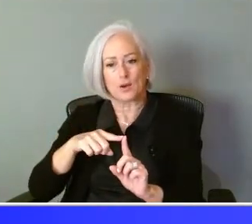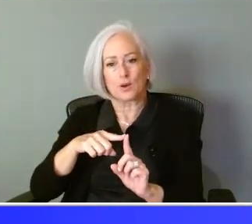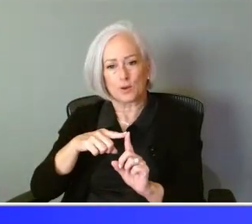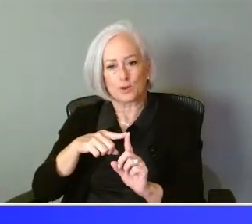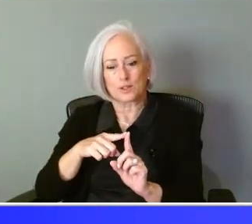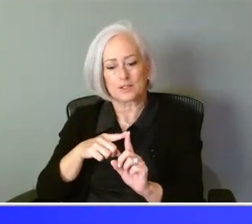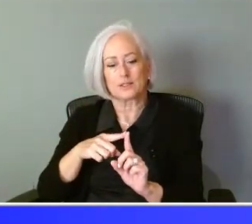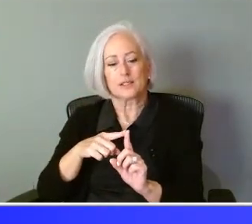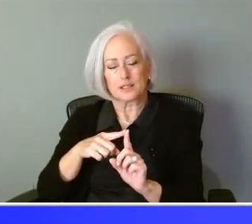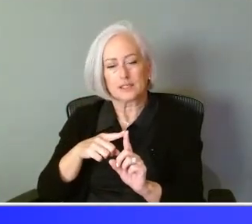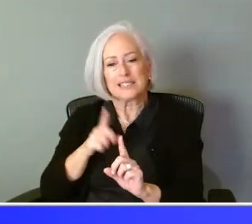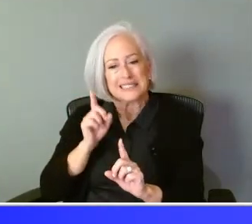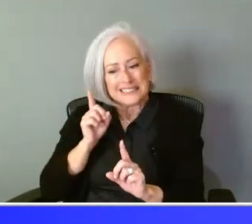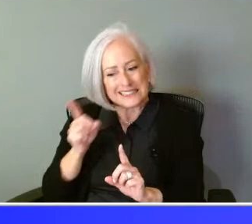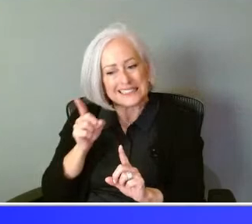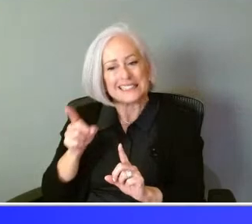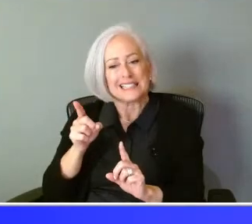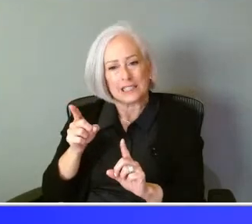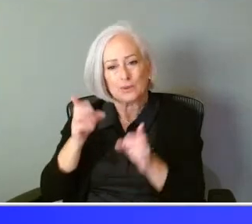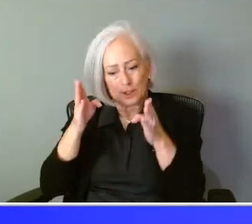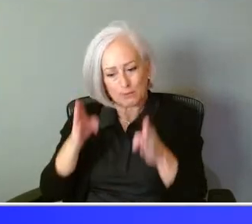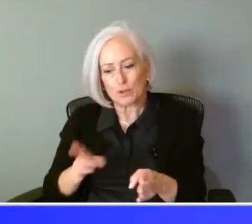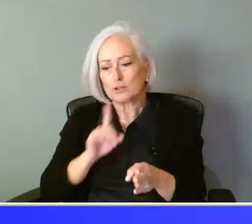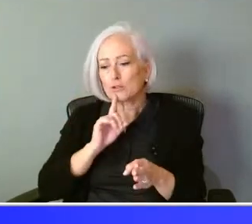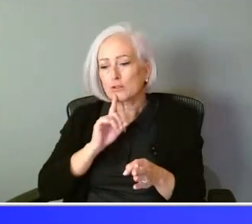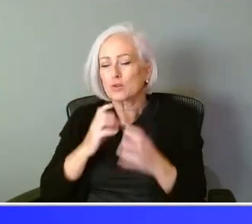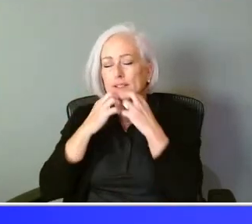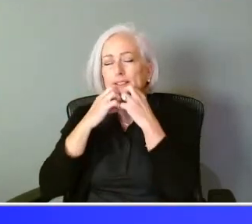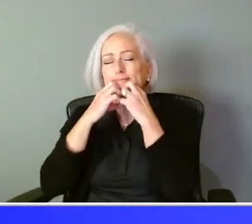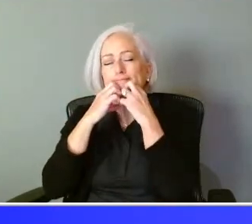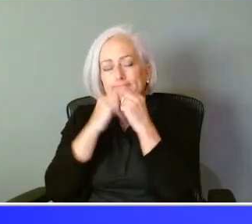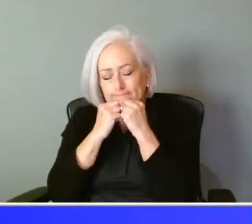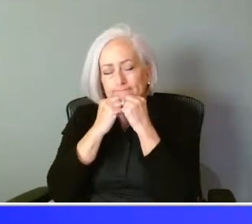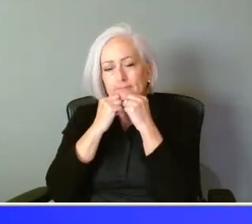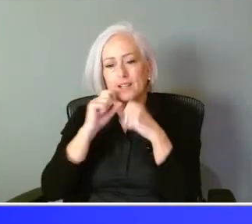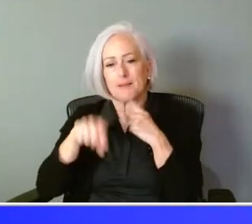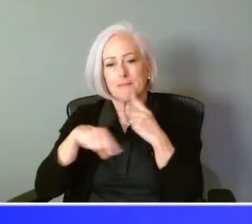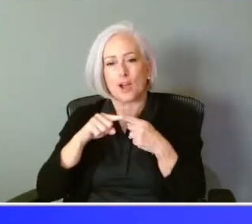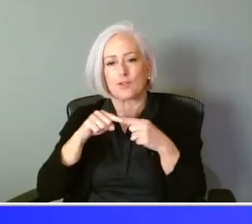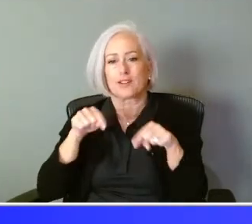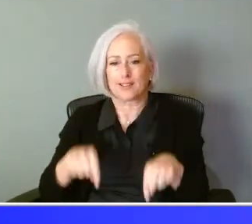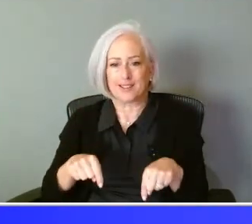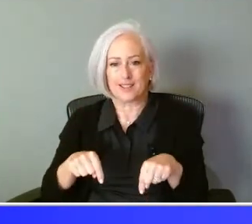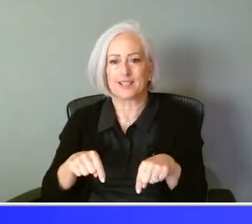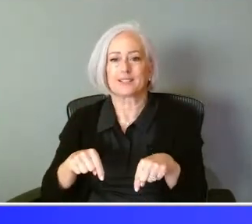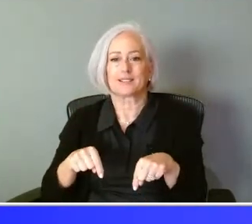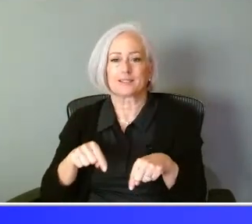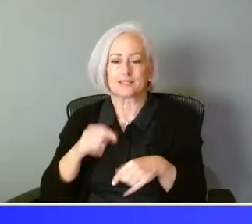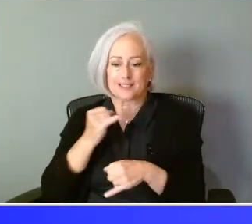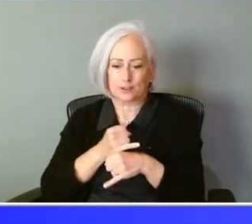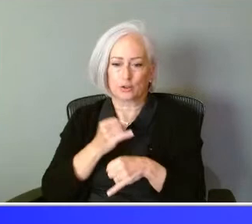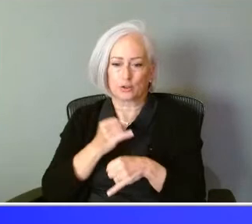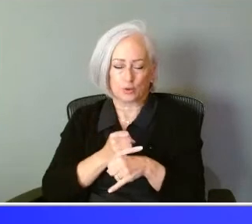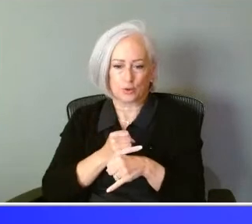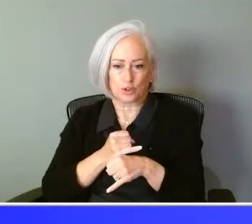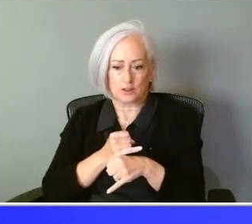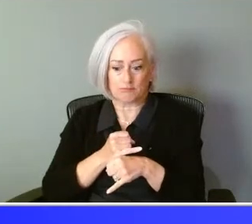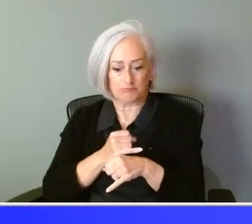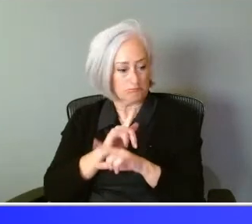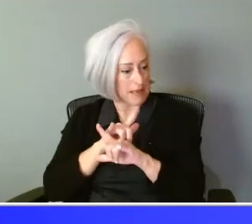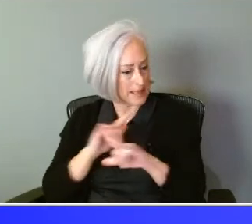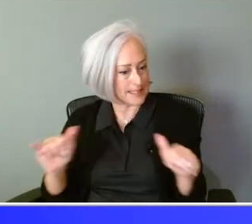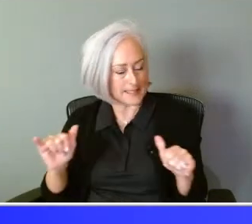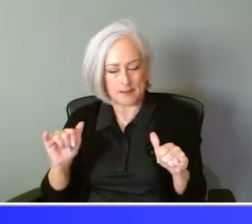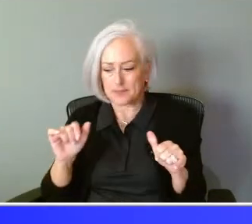was someone who deeply cares about this institution, and at the same time was able to express a vision